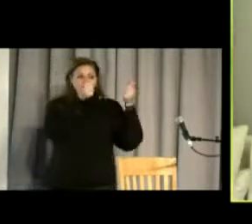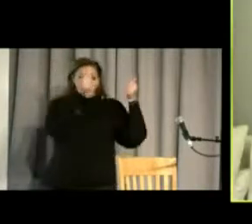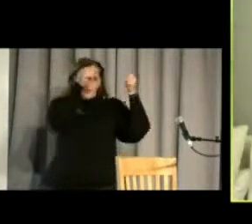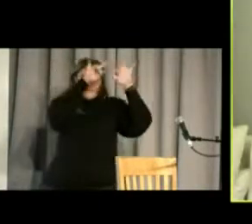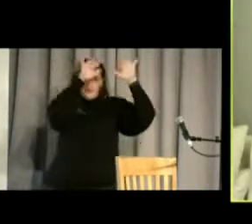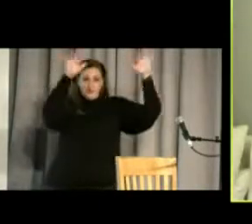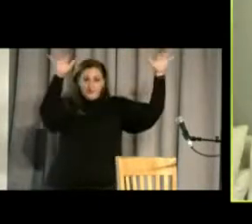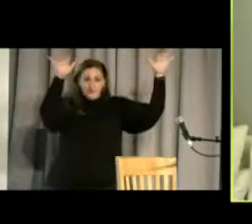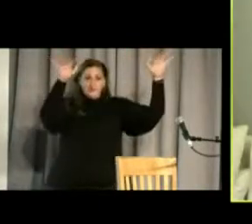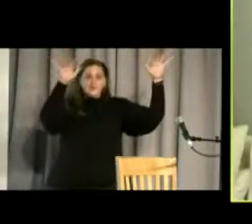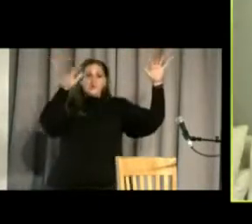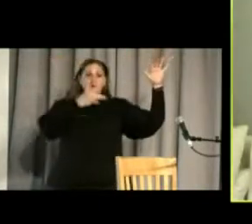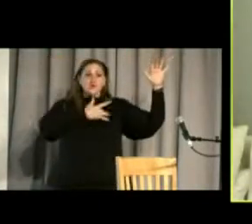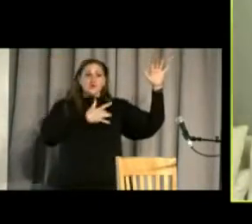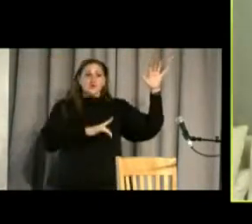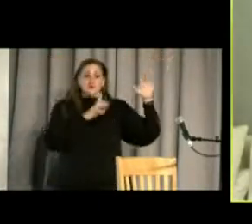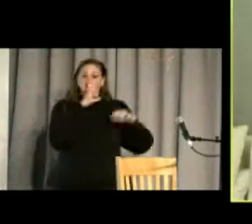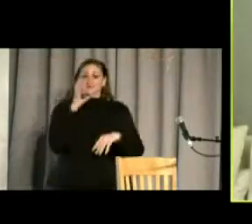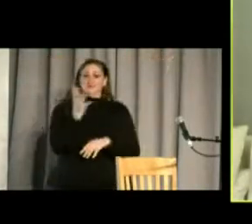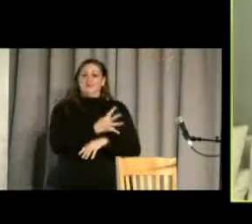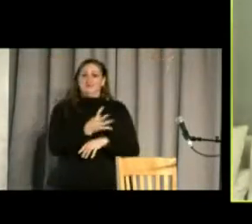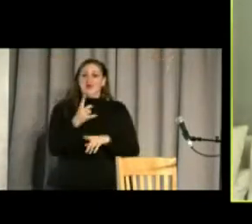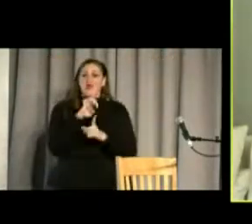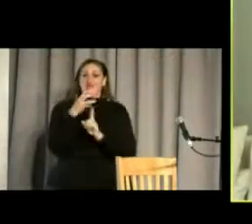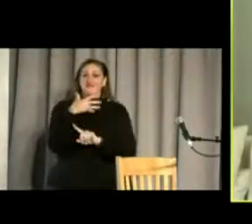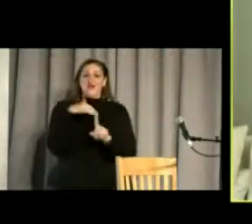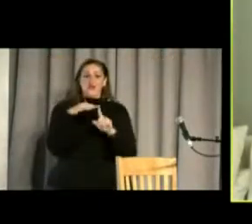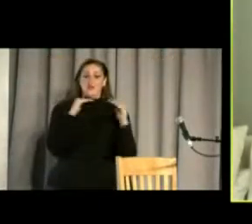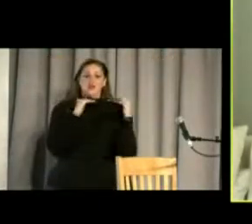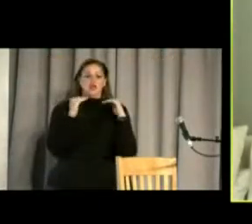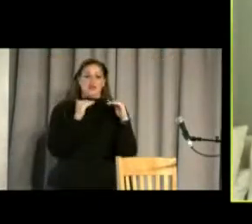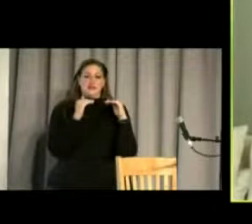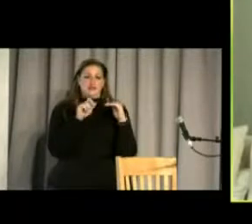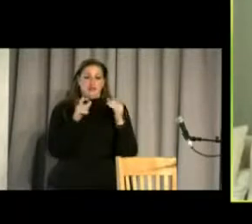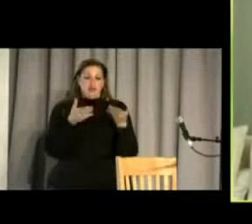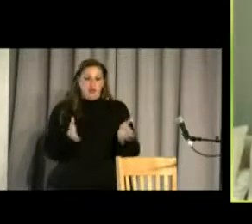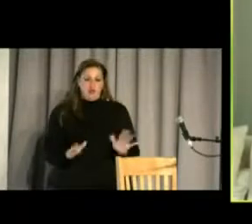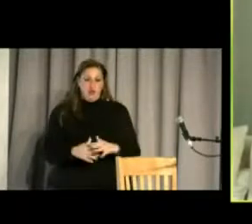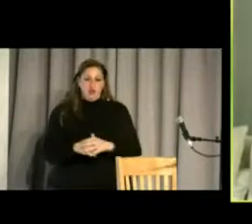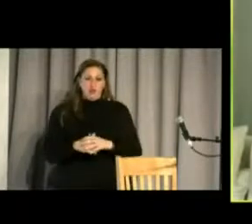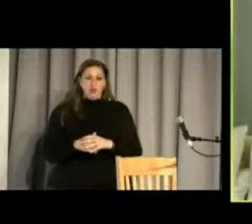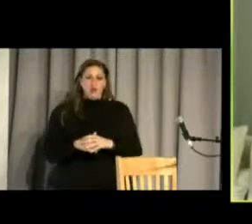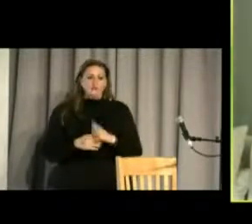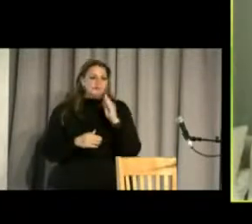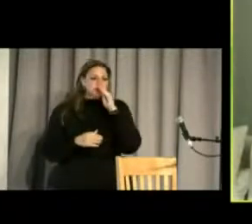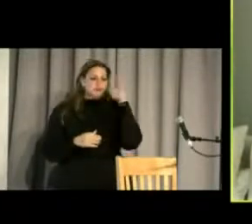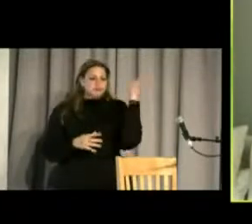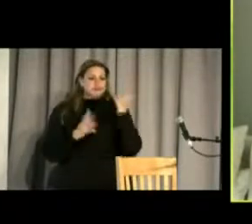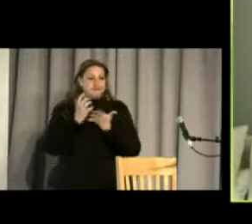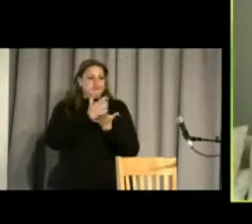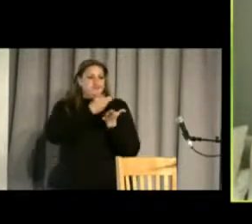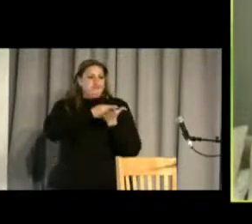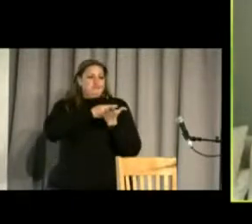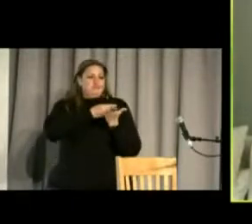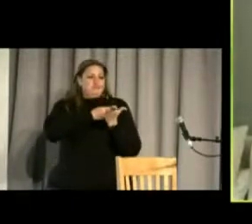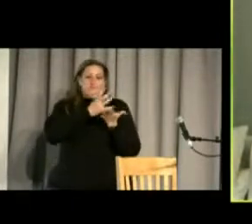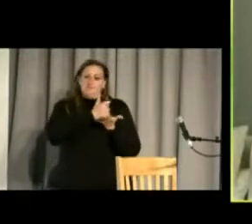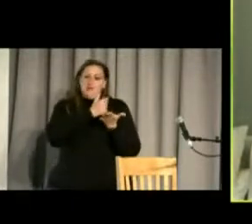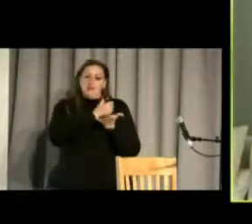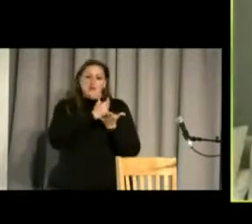over, is willfully neglectful around environmental justice, period, right? They care about profit over people.